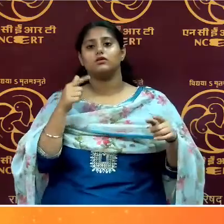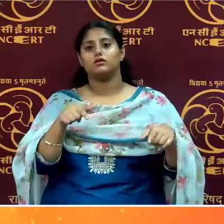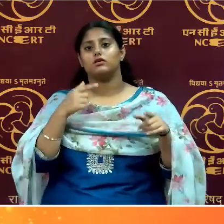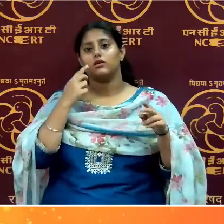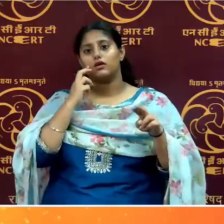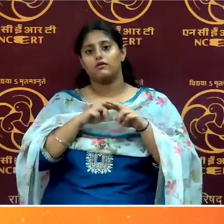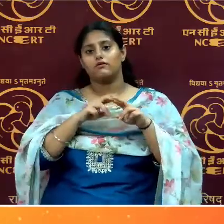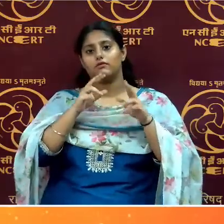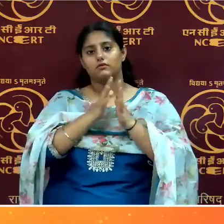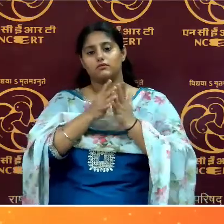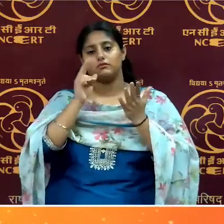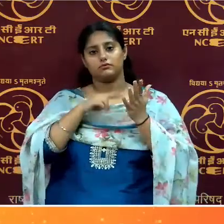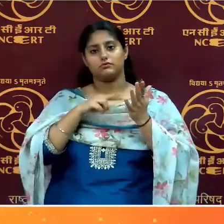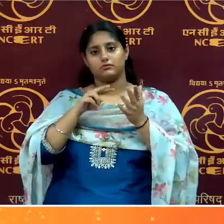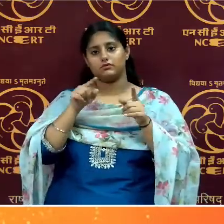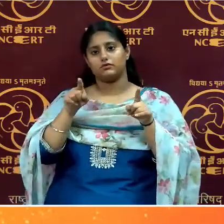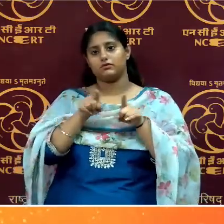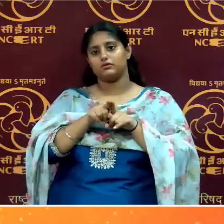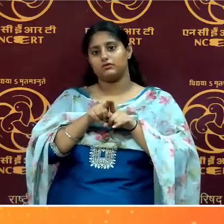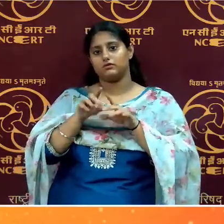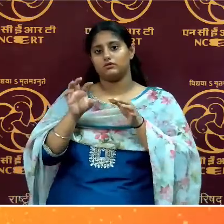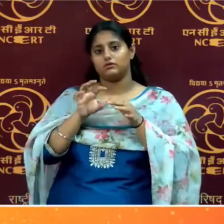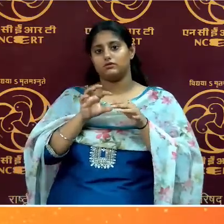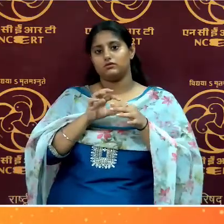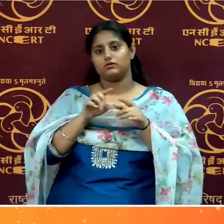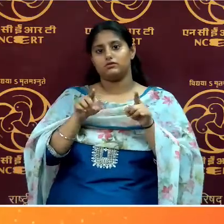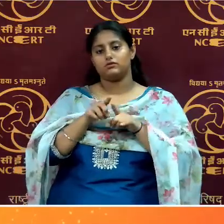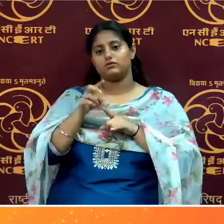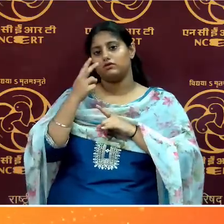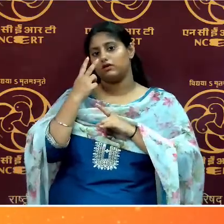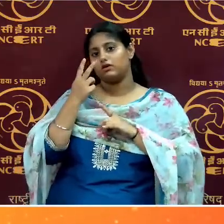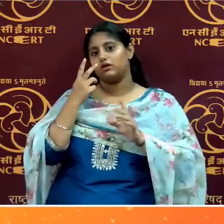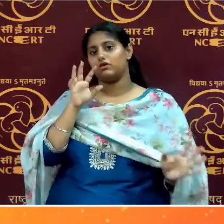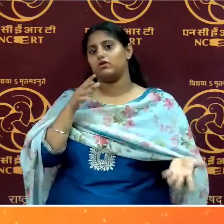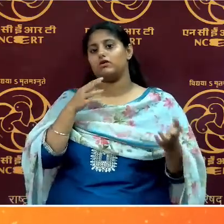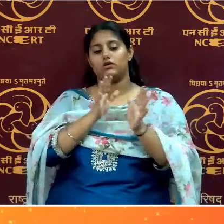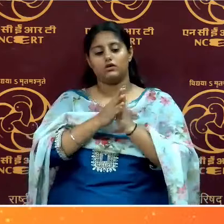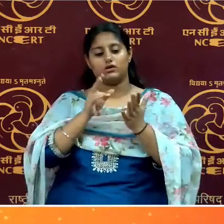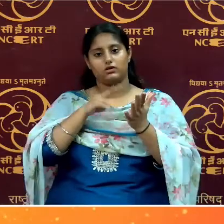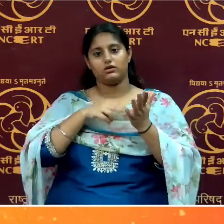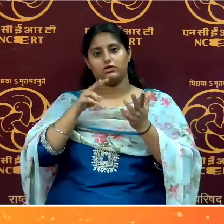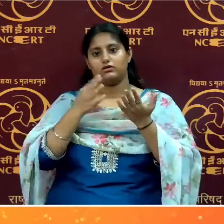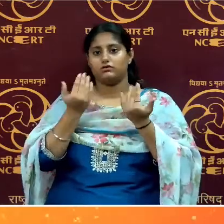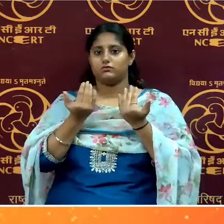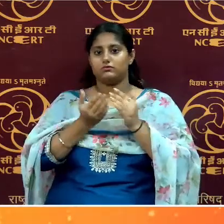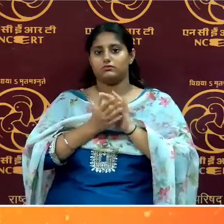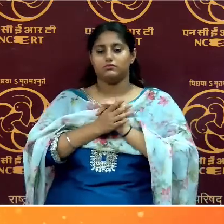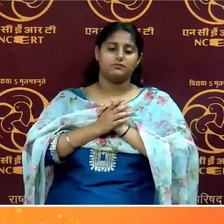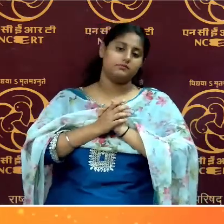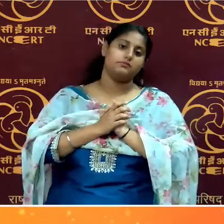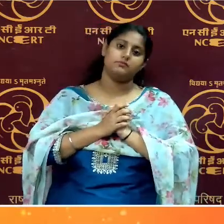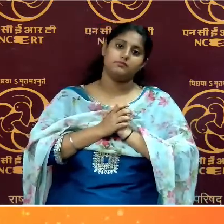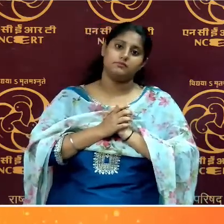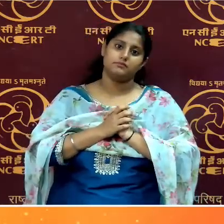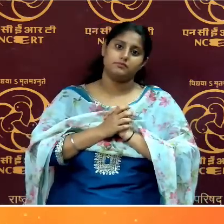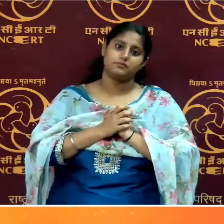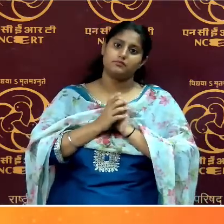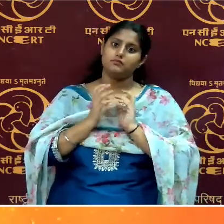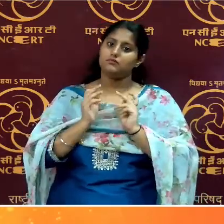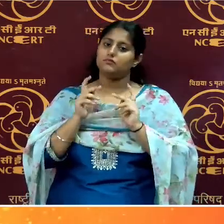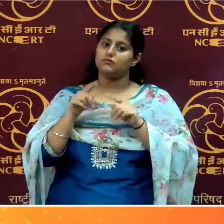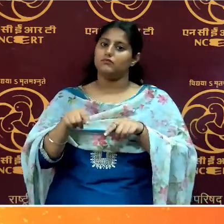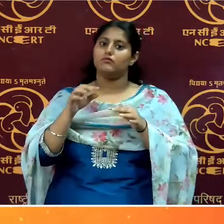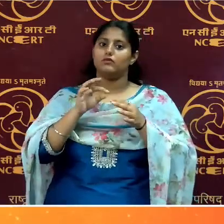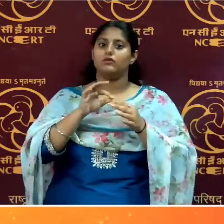the reading, it should be directly right in front of your eye, and then you should see the reading in the spring balance. Right. Okay. So what we have